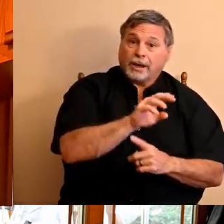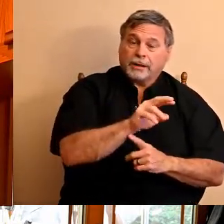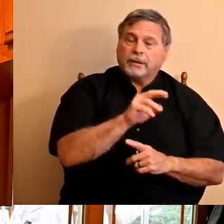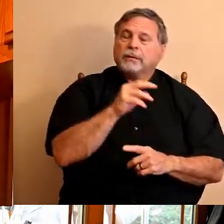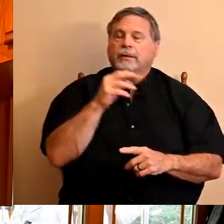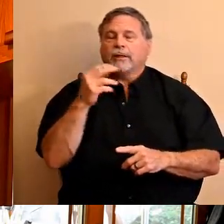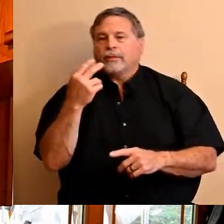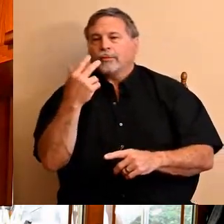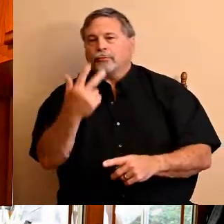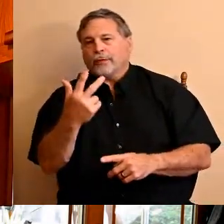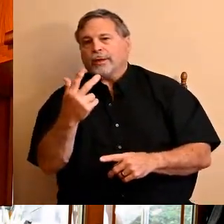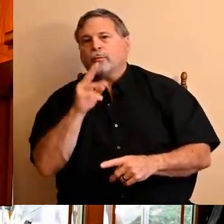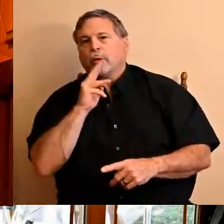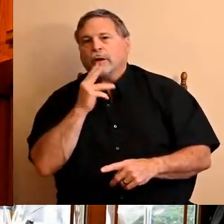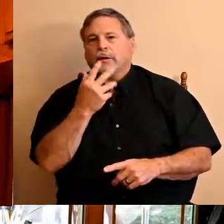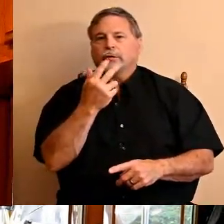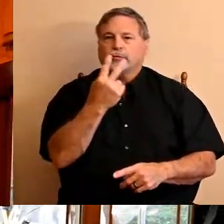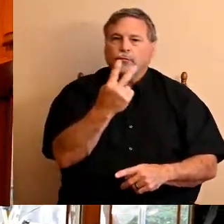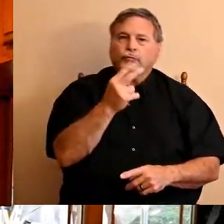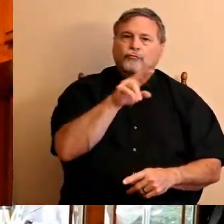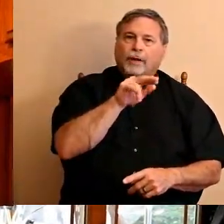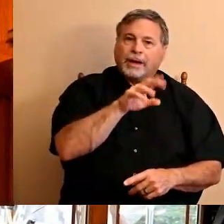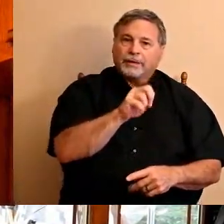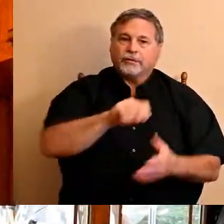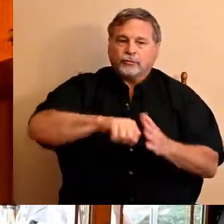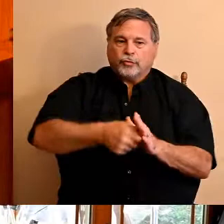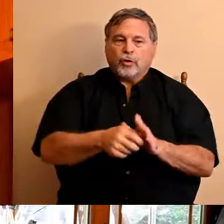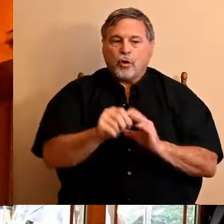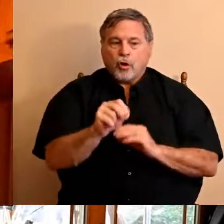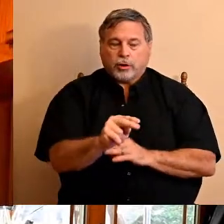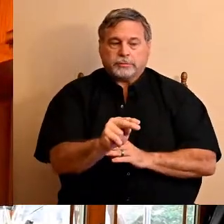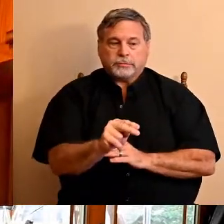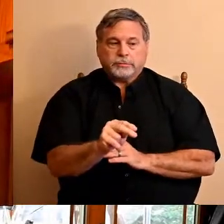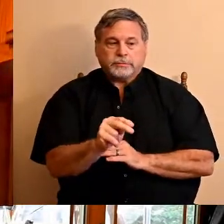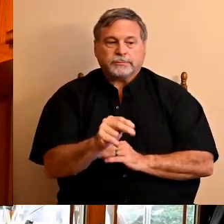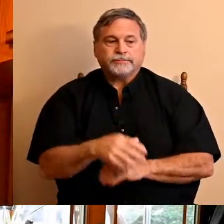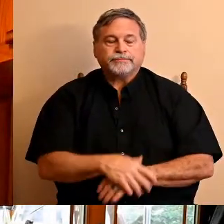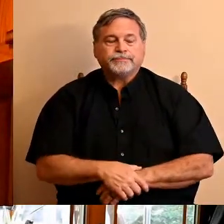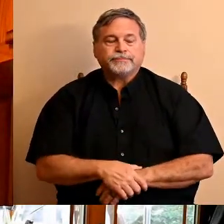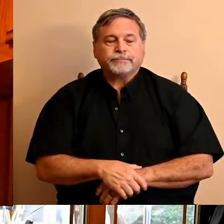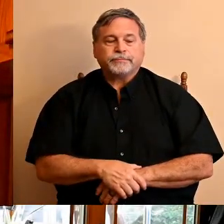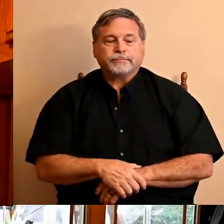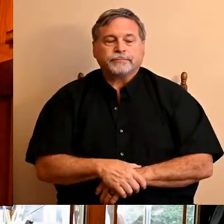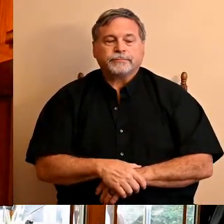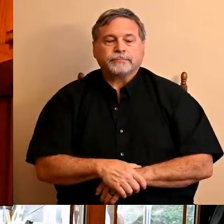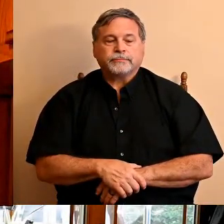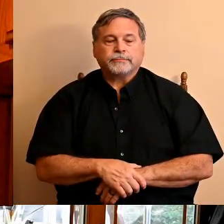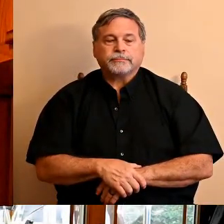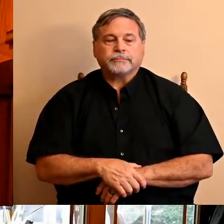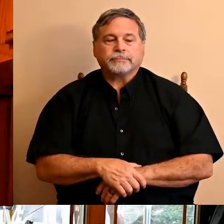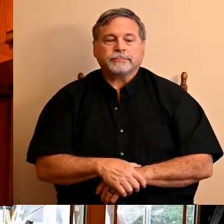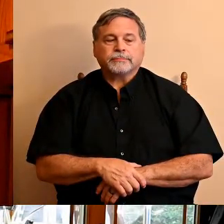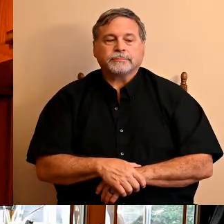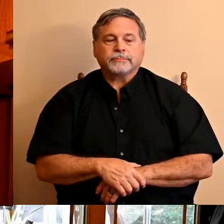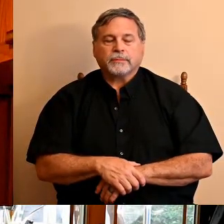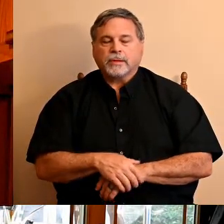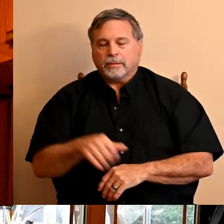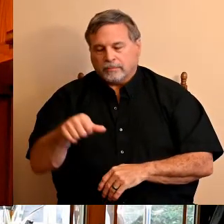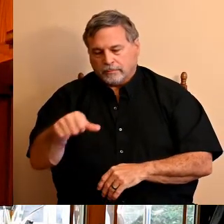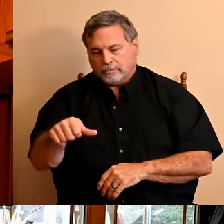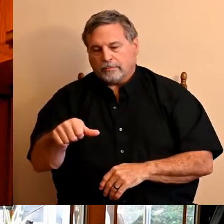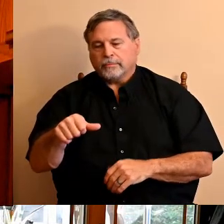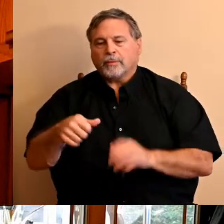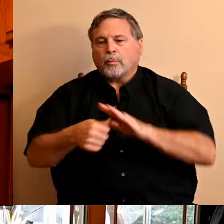on. Sorry, getting older, got to put on the glasses. And so what we're going to do is we're going to pressure cook.